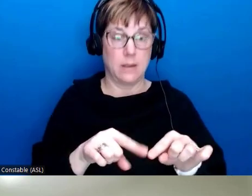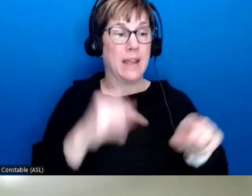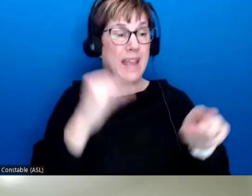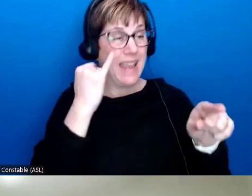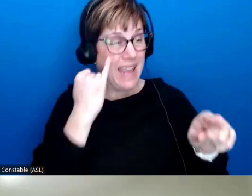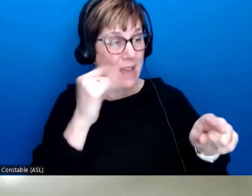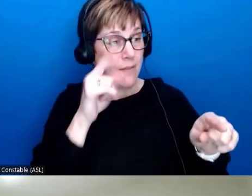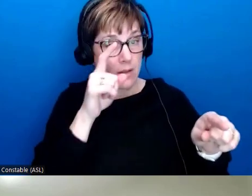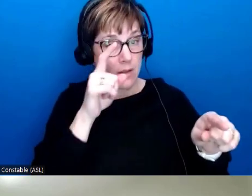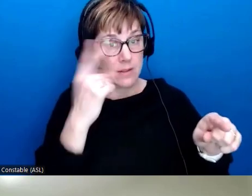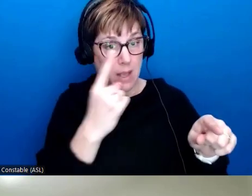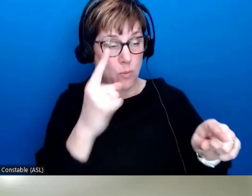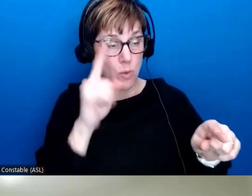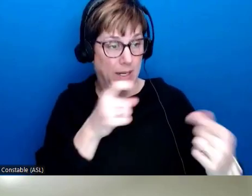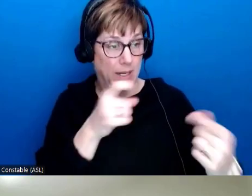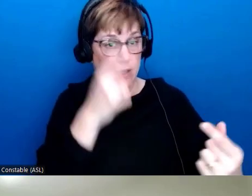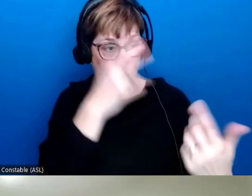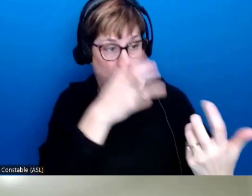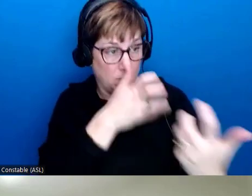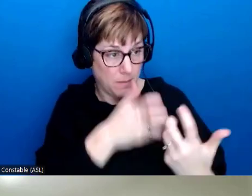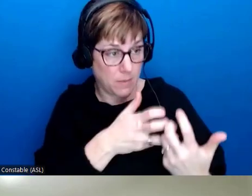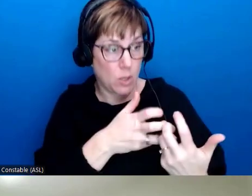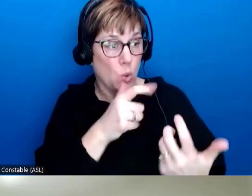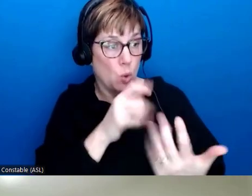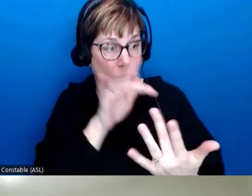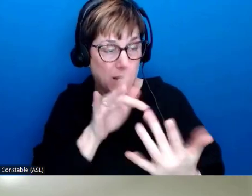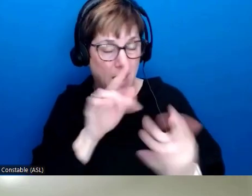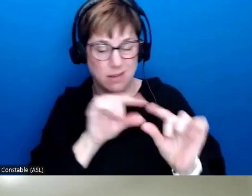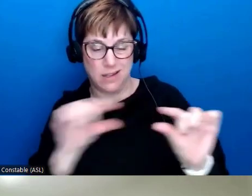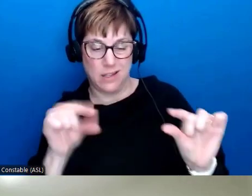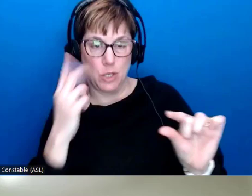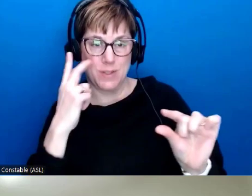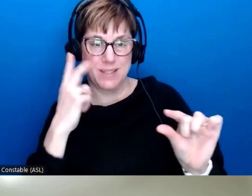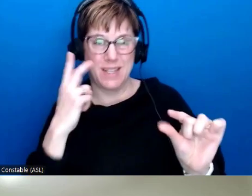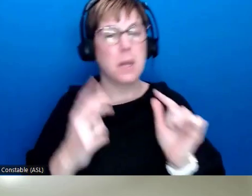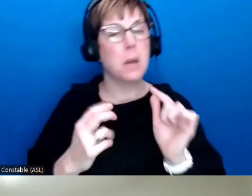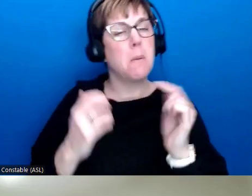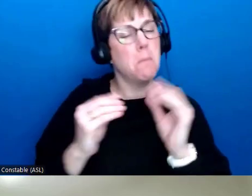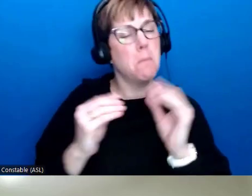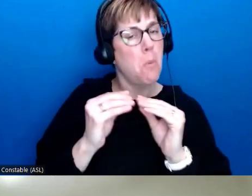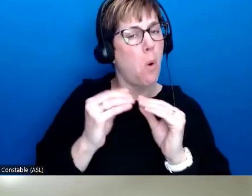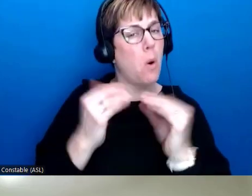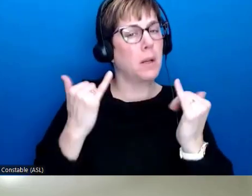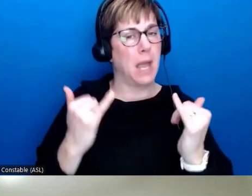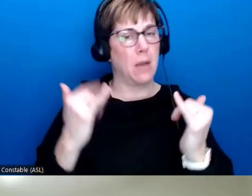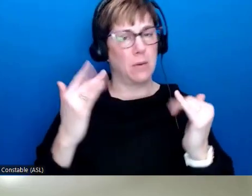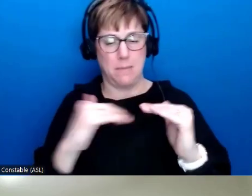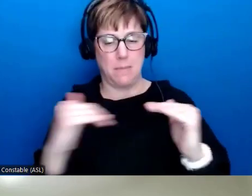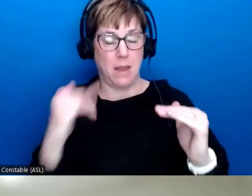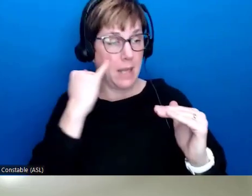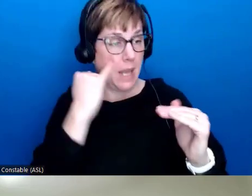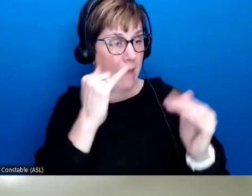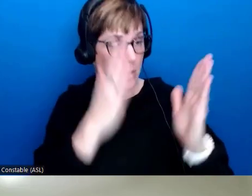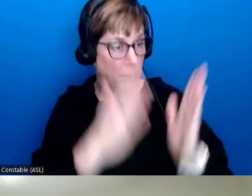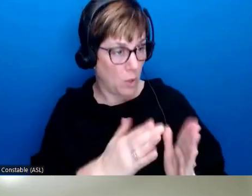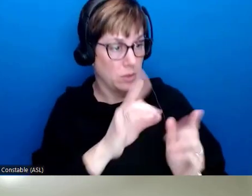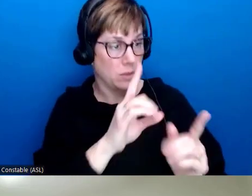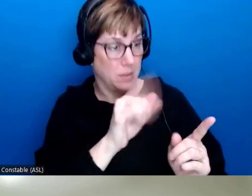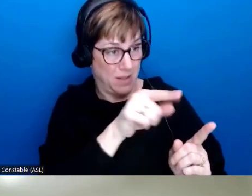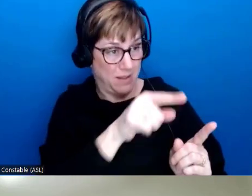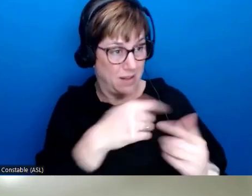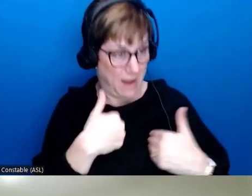reasonable accommodation. See that more and more now. It'll say it toward the bottom, if you're a person with a disability who requires a reasonable